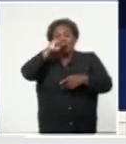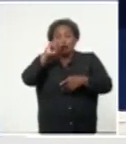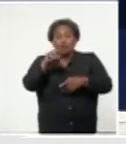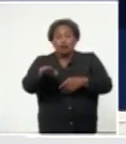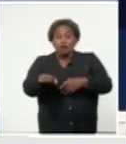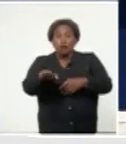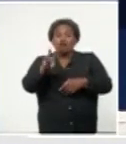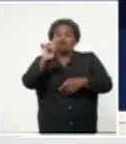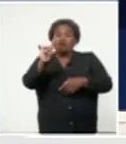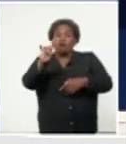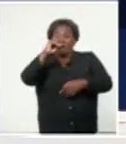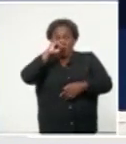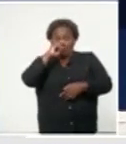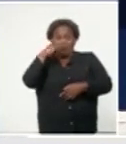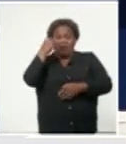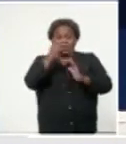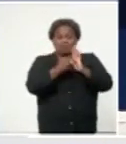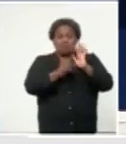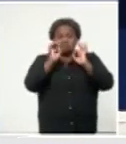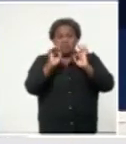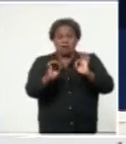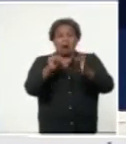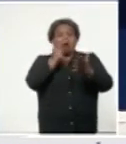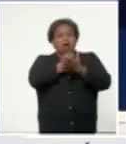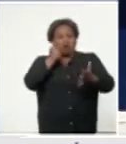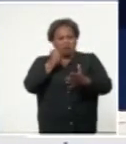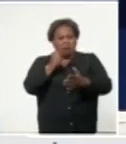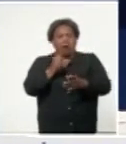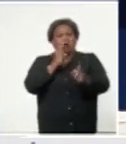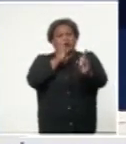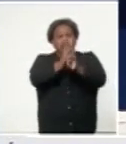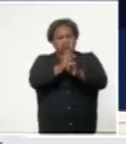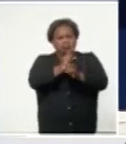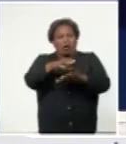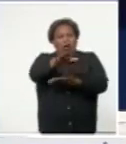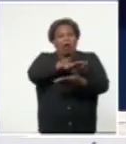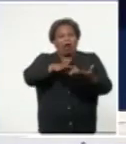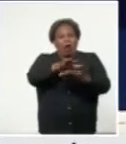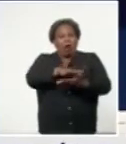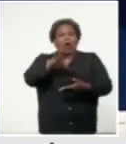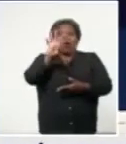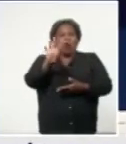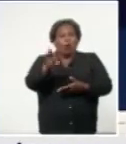contact, and from the same health district, and asymptomatic.